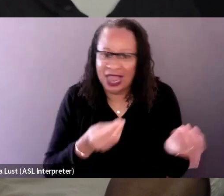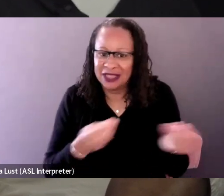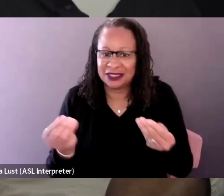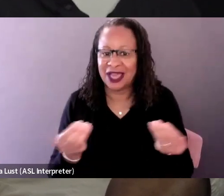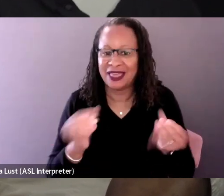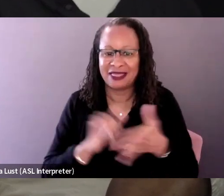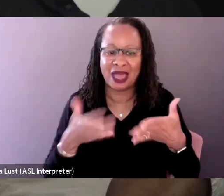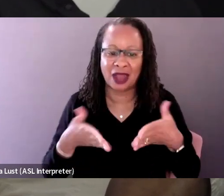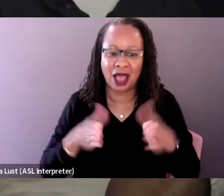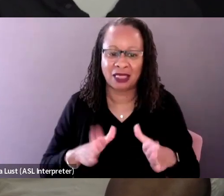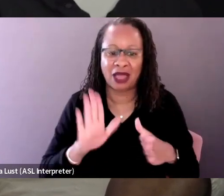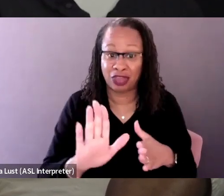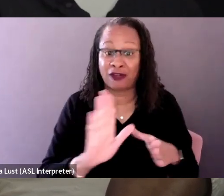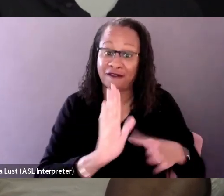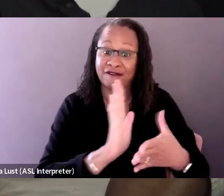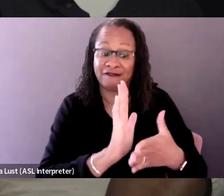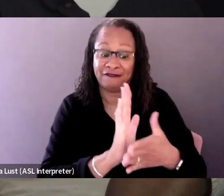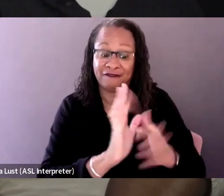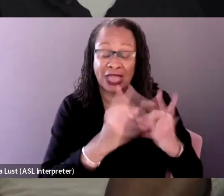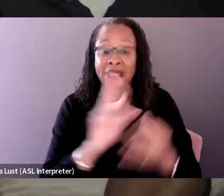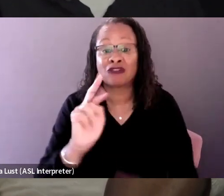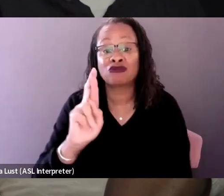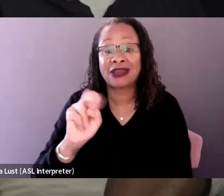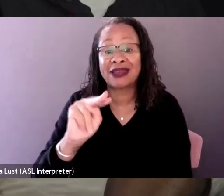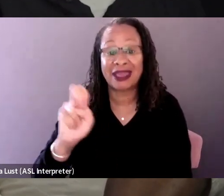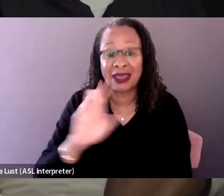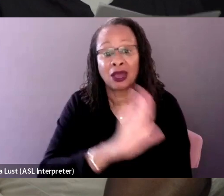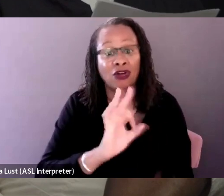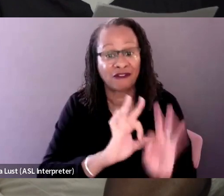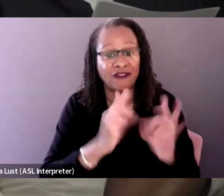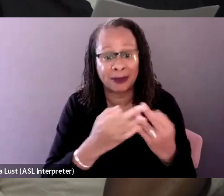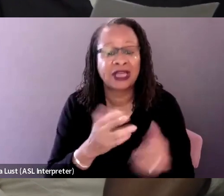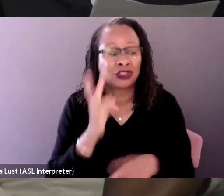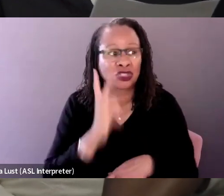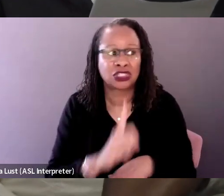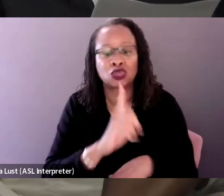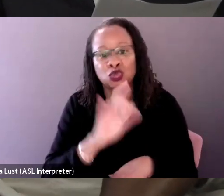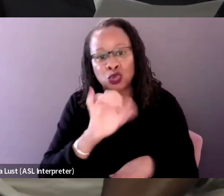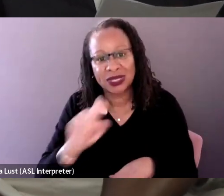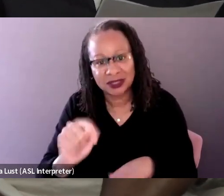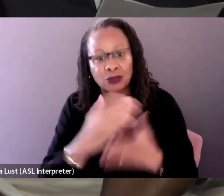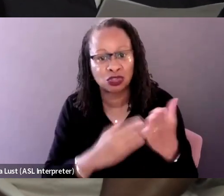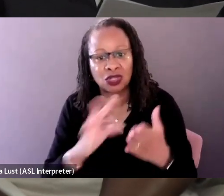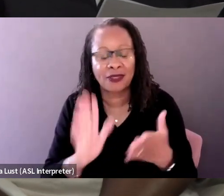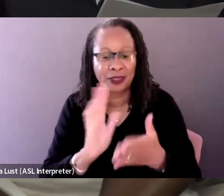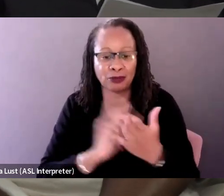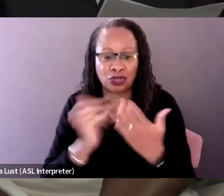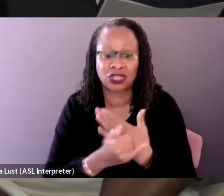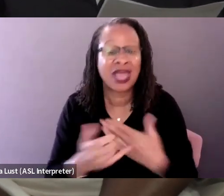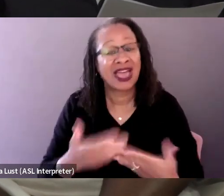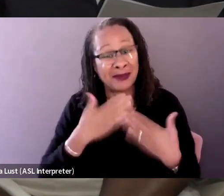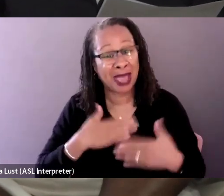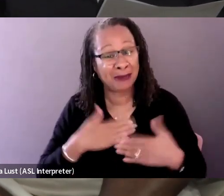like see the truest, trolliest version of the project. And I'm kind of grateful that he watched that randomly at 2 a.m. just to see what he